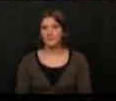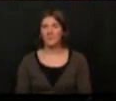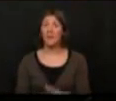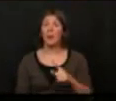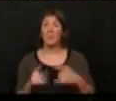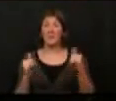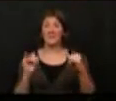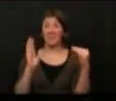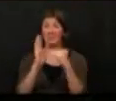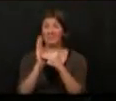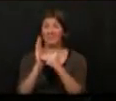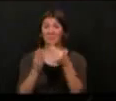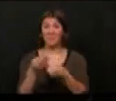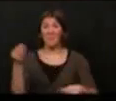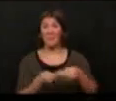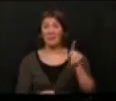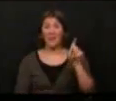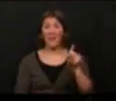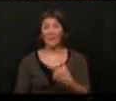budget.